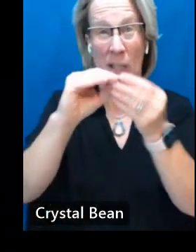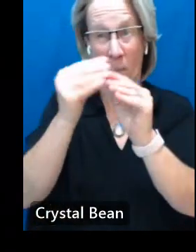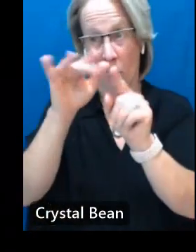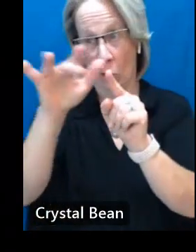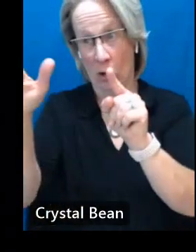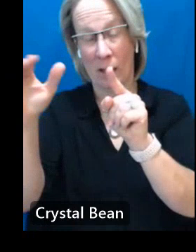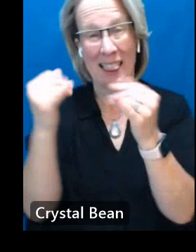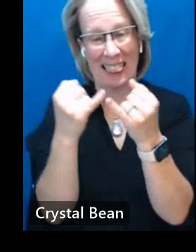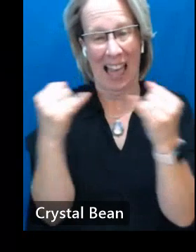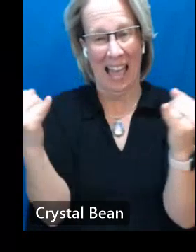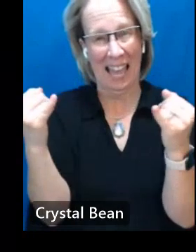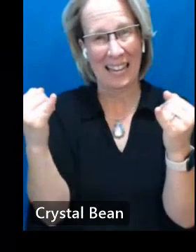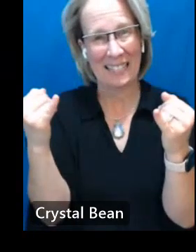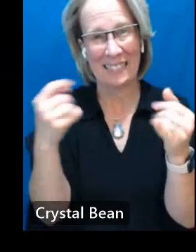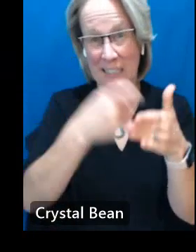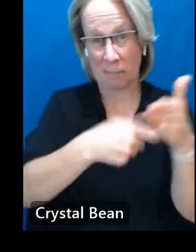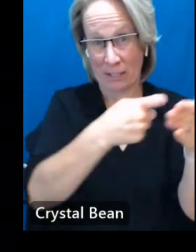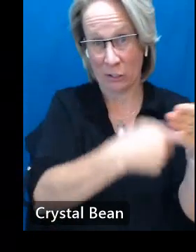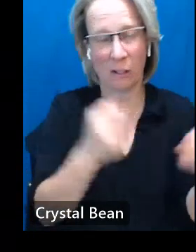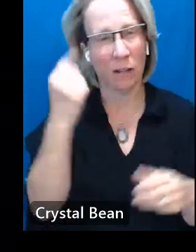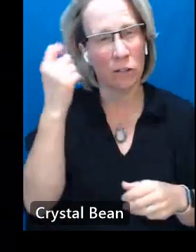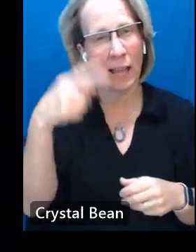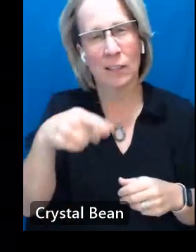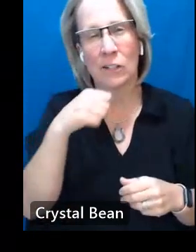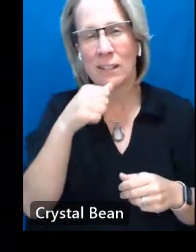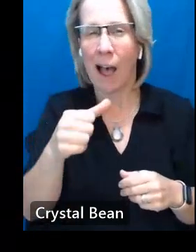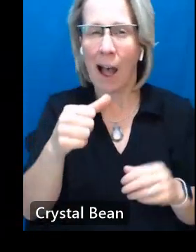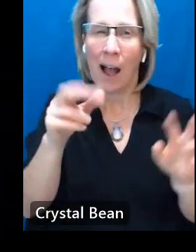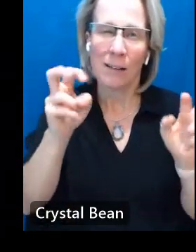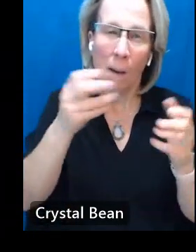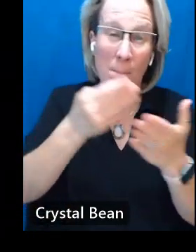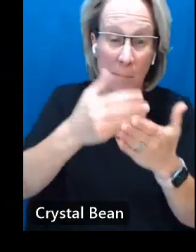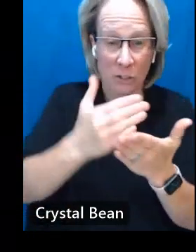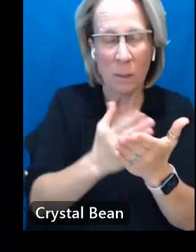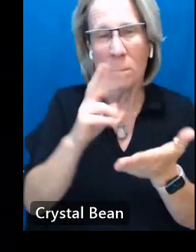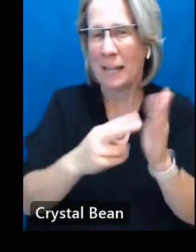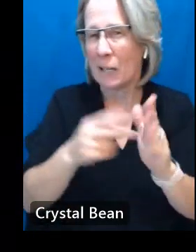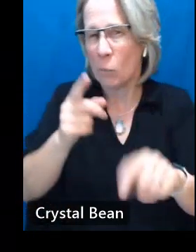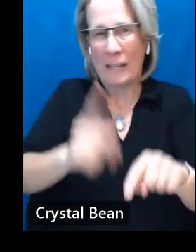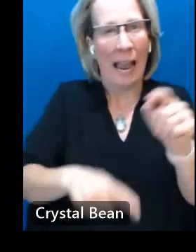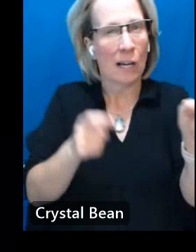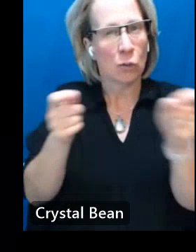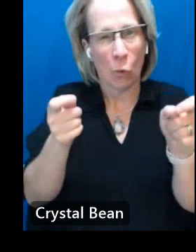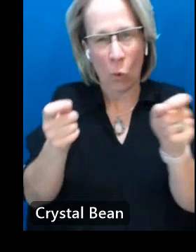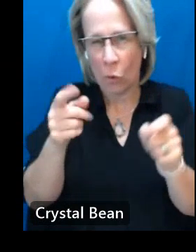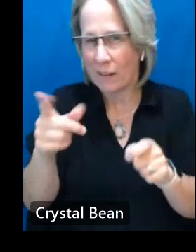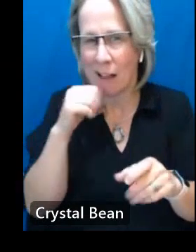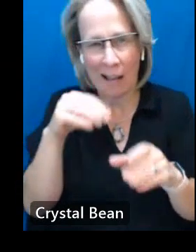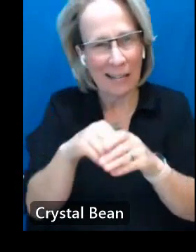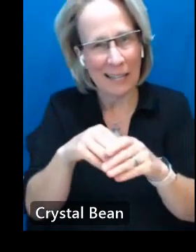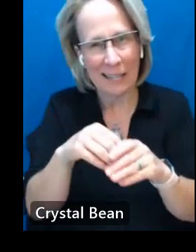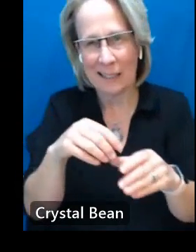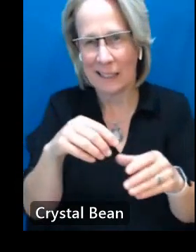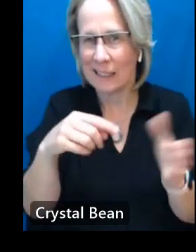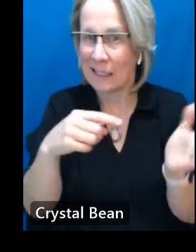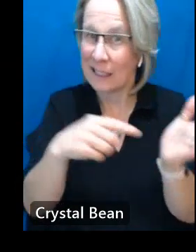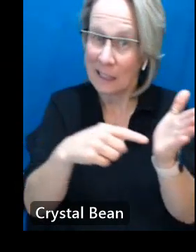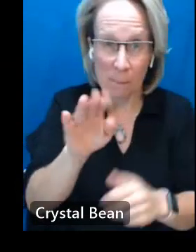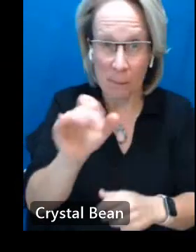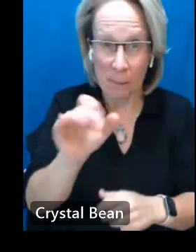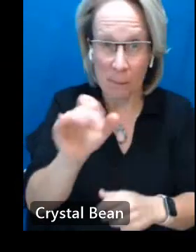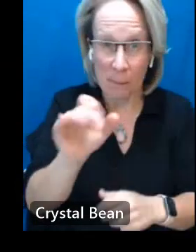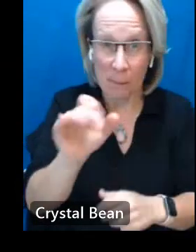technically budgeted, meaning that, we don't really control them. They're not in the bill, obviously, but all of those 6-digit line items do